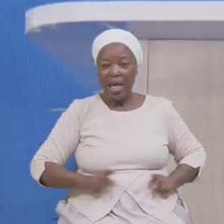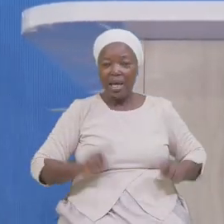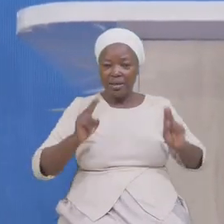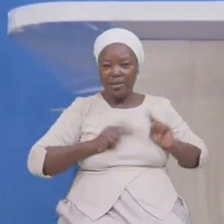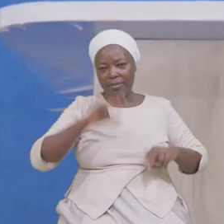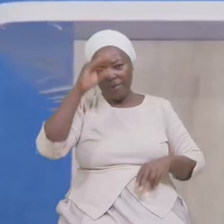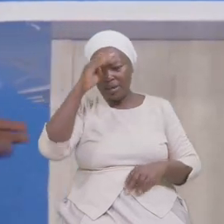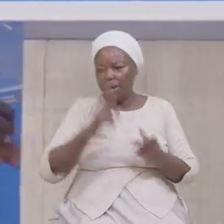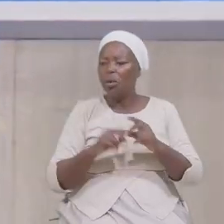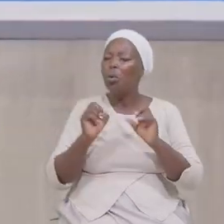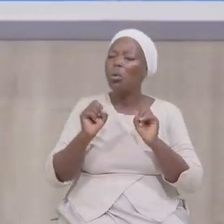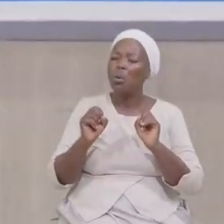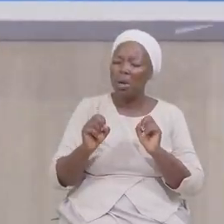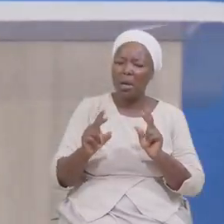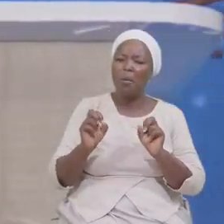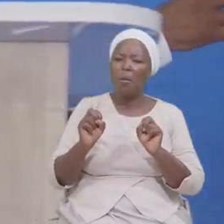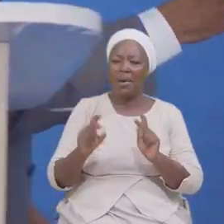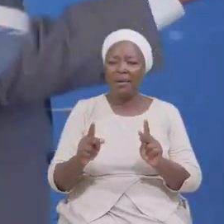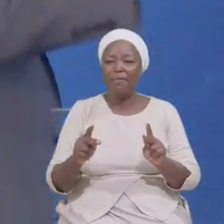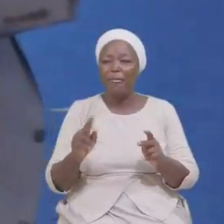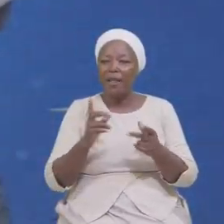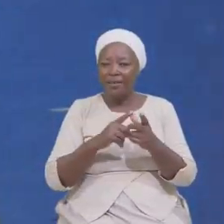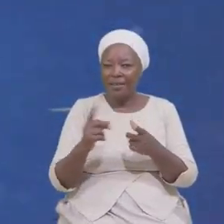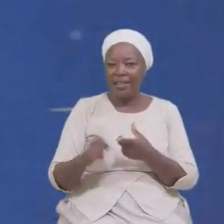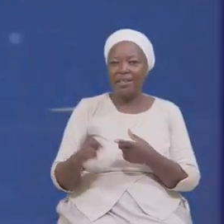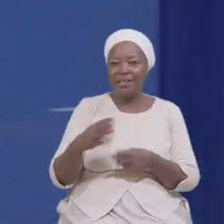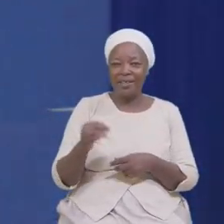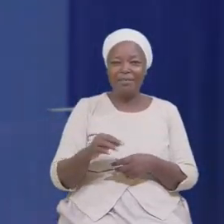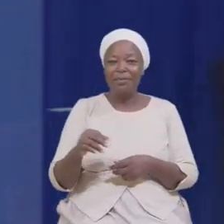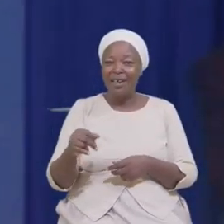"Okay." And then I didn't wait for his,